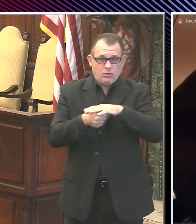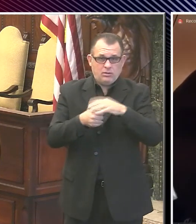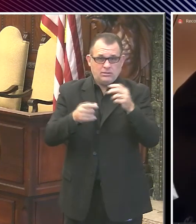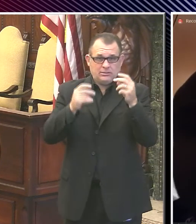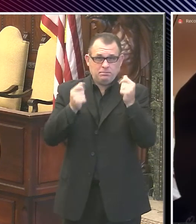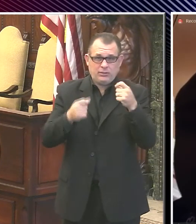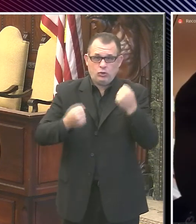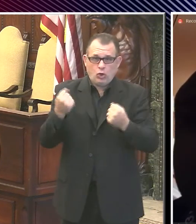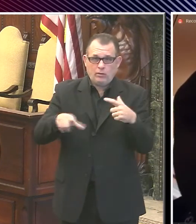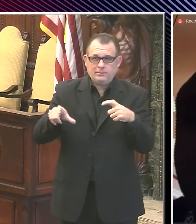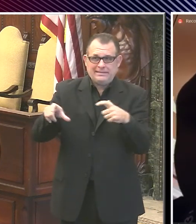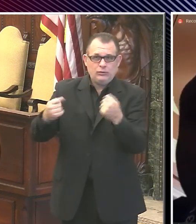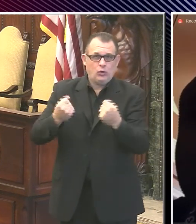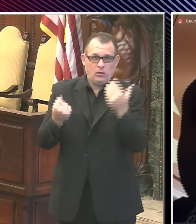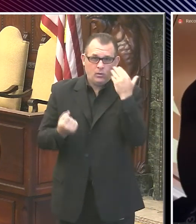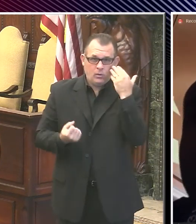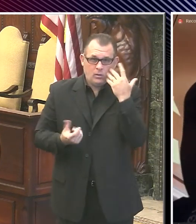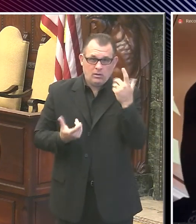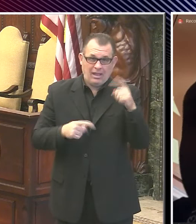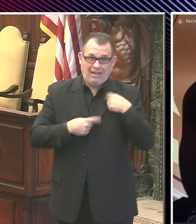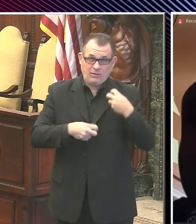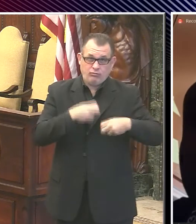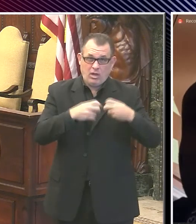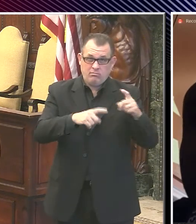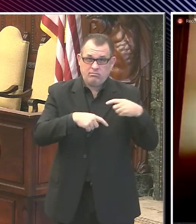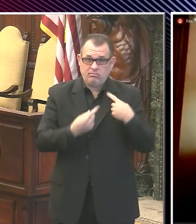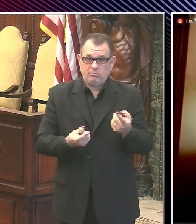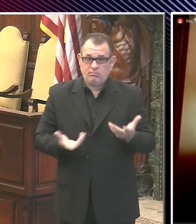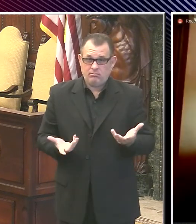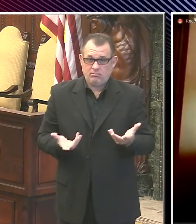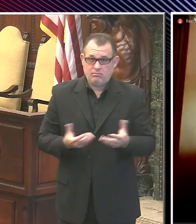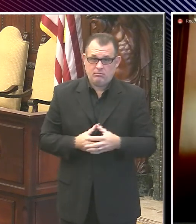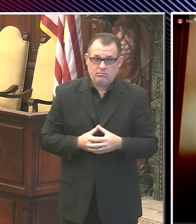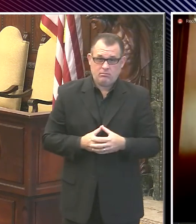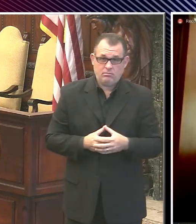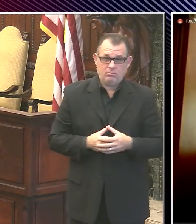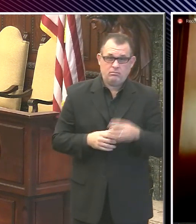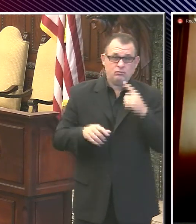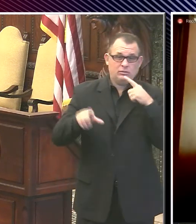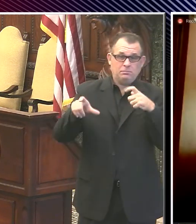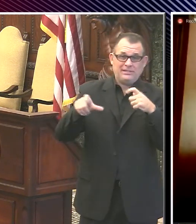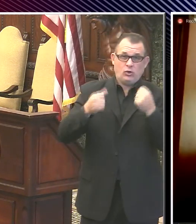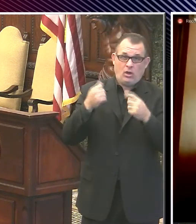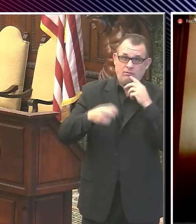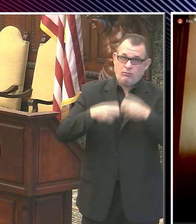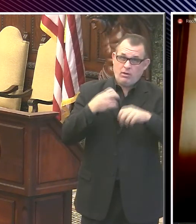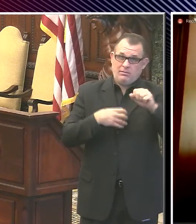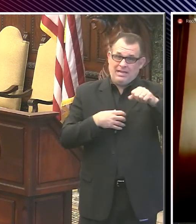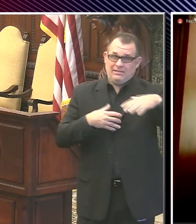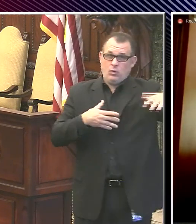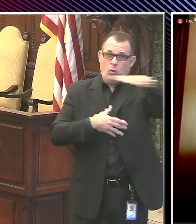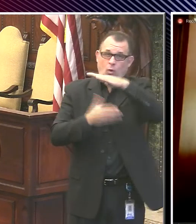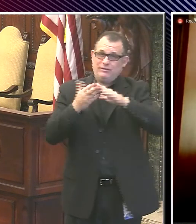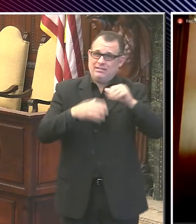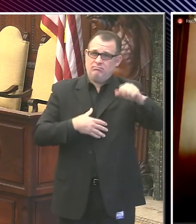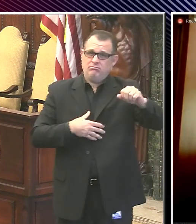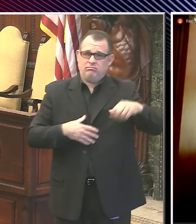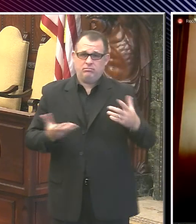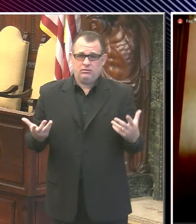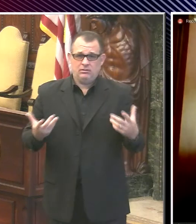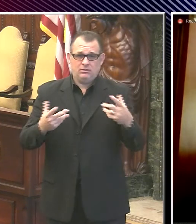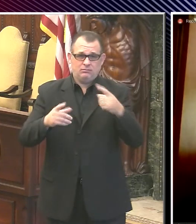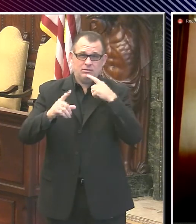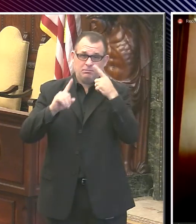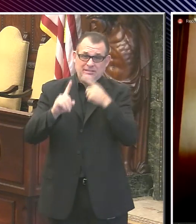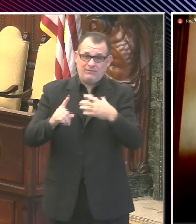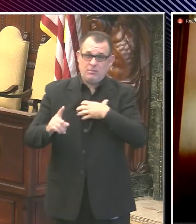that particular neighborhood have been a problem? Speeding cars are a problem generally. I have not have specific complaints.